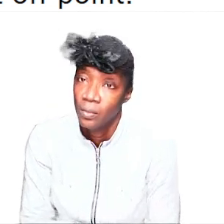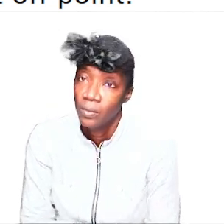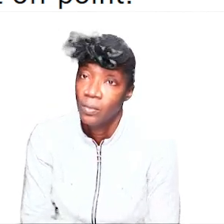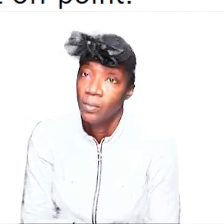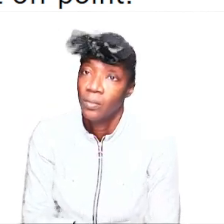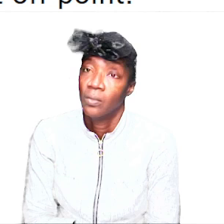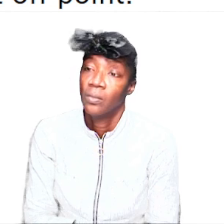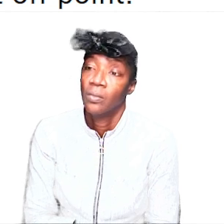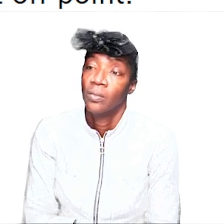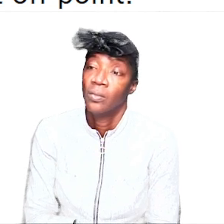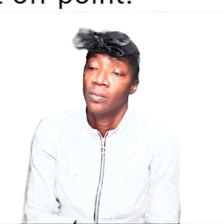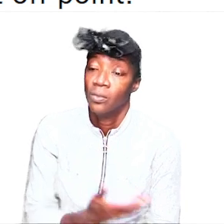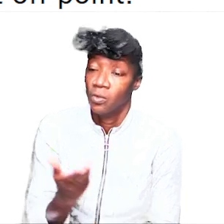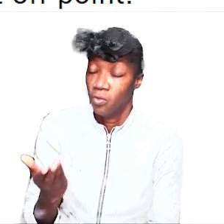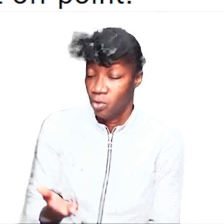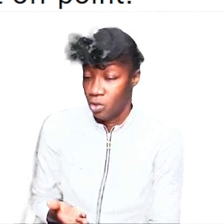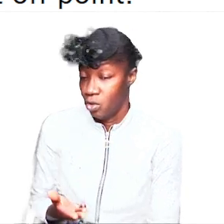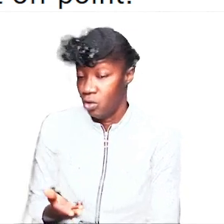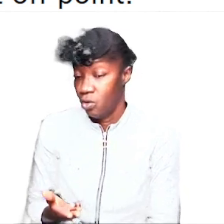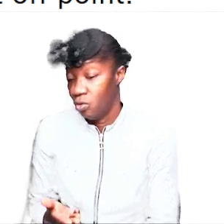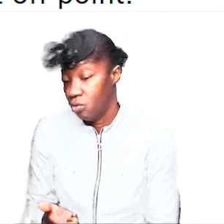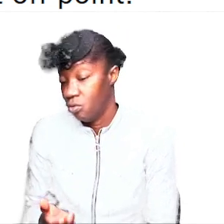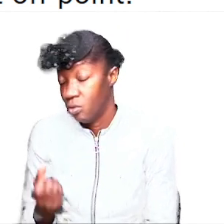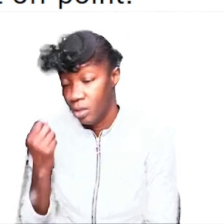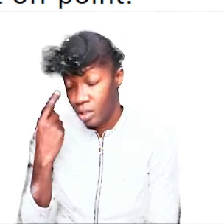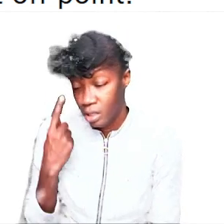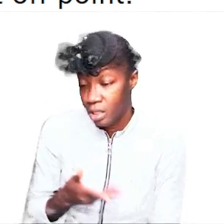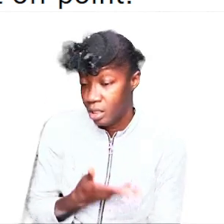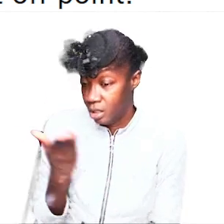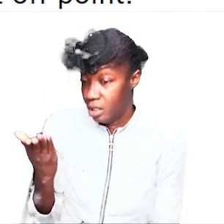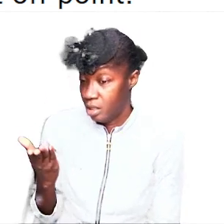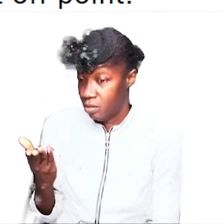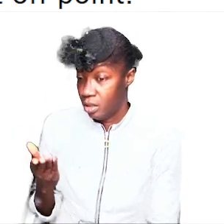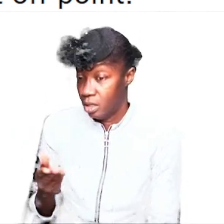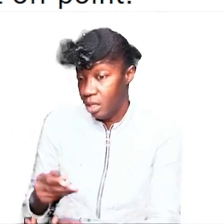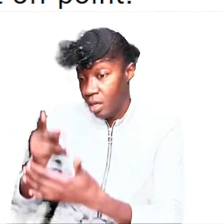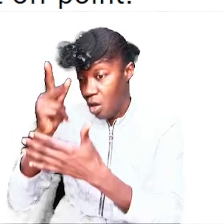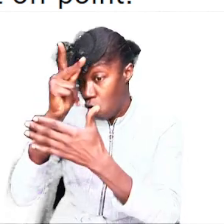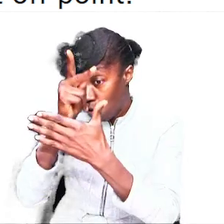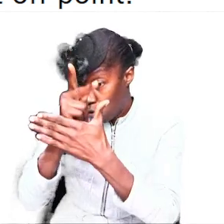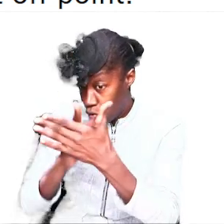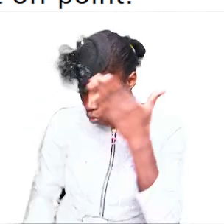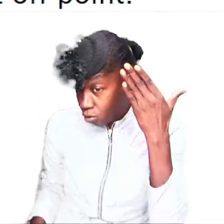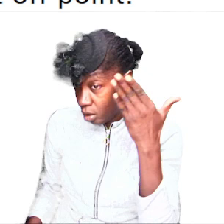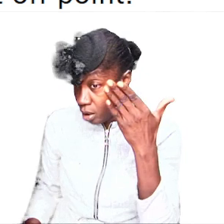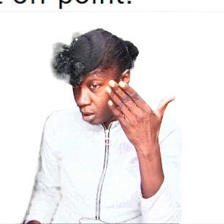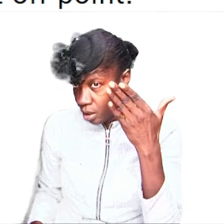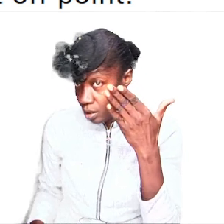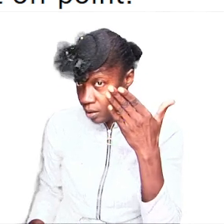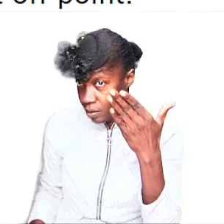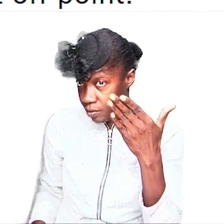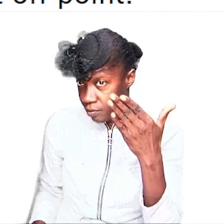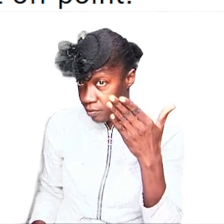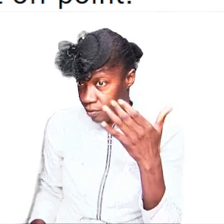I want us to understand that there is a cutoff point with God.